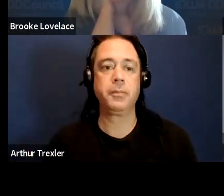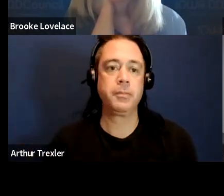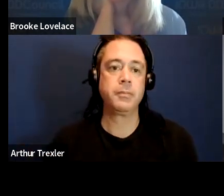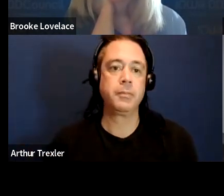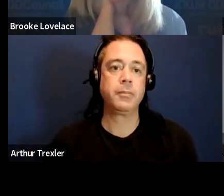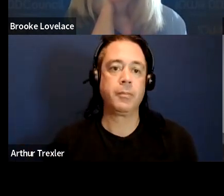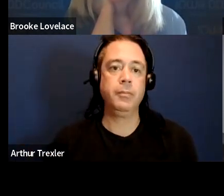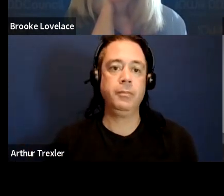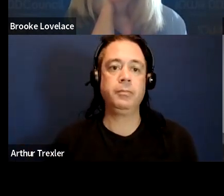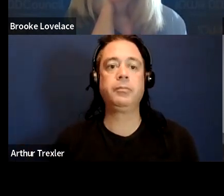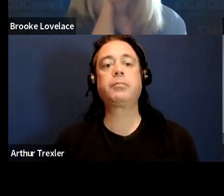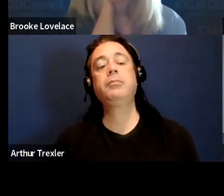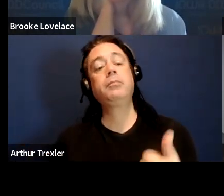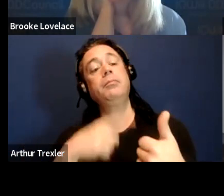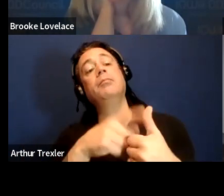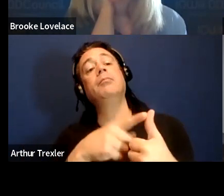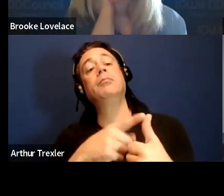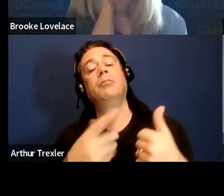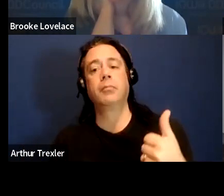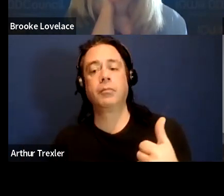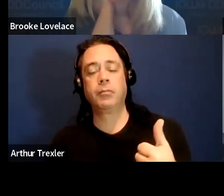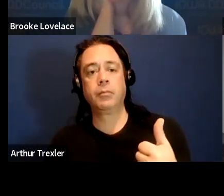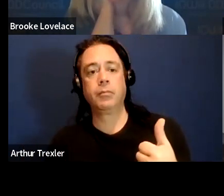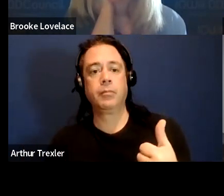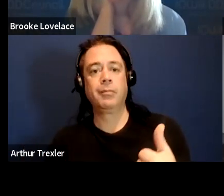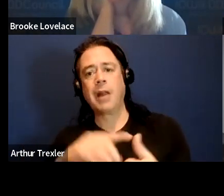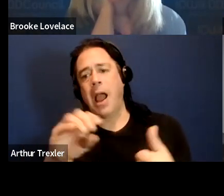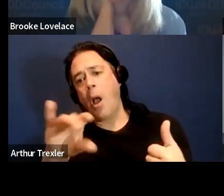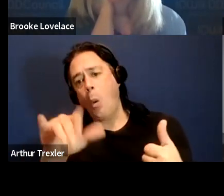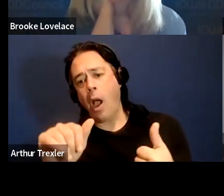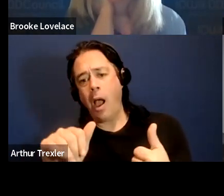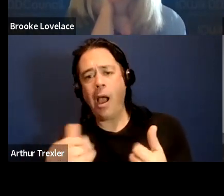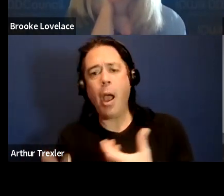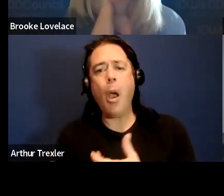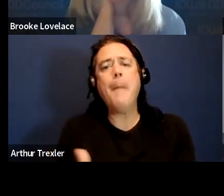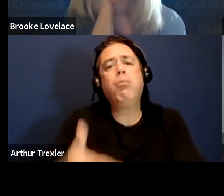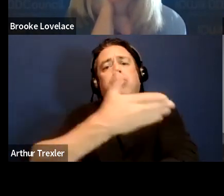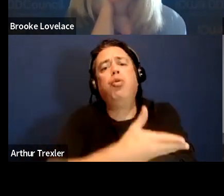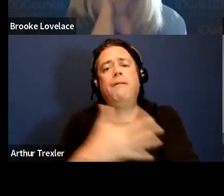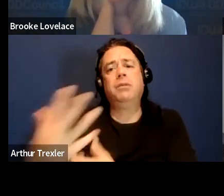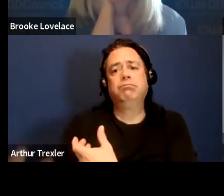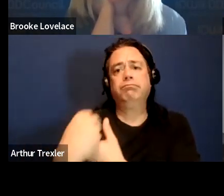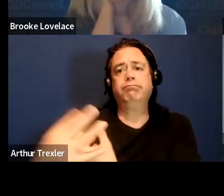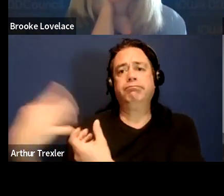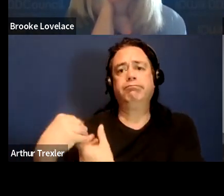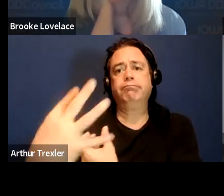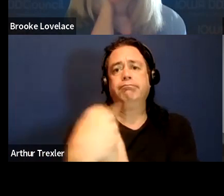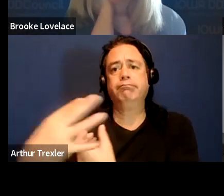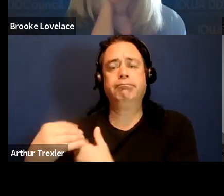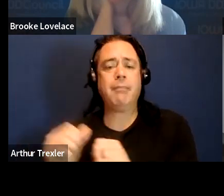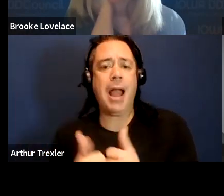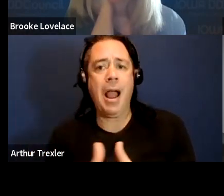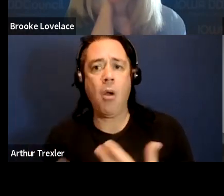Okay, so key takeaway number one, how Iowa can improve community integration through streamlined screening